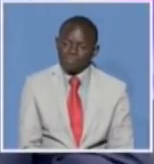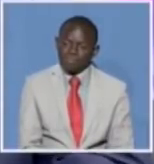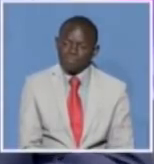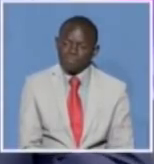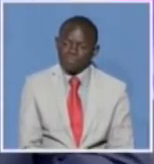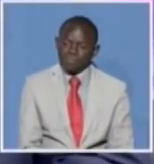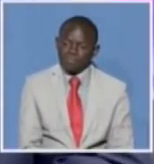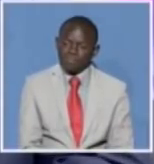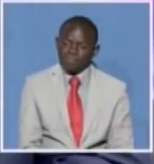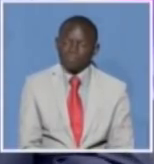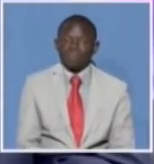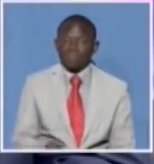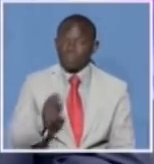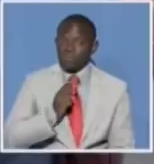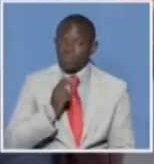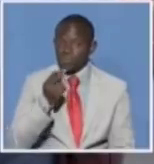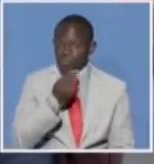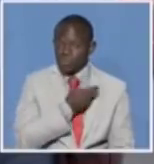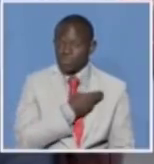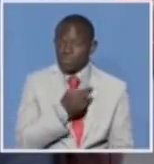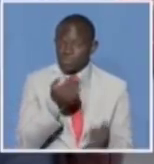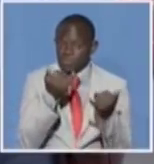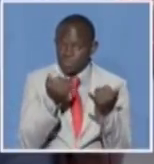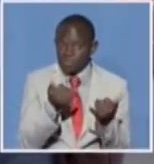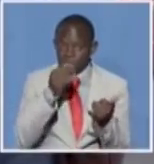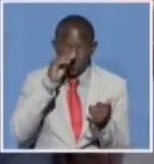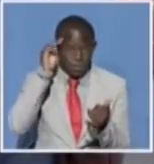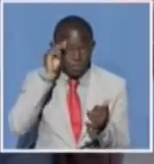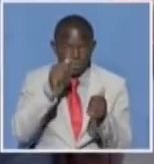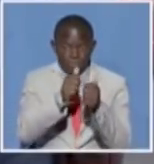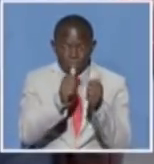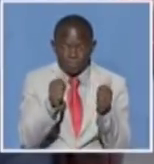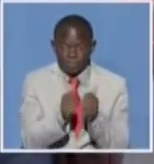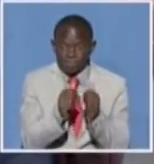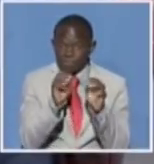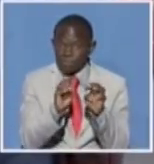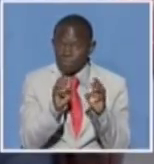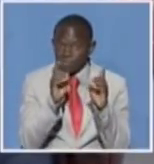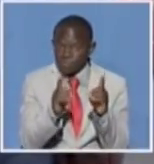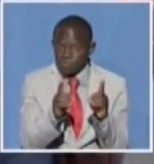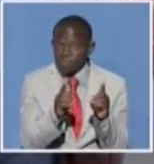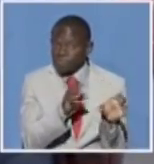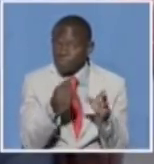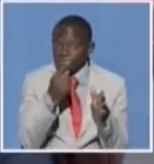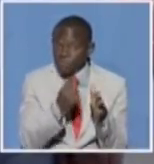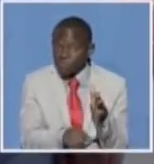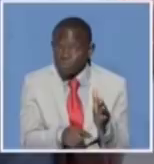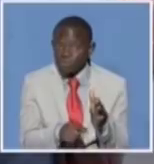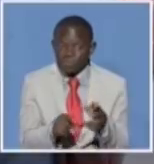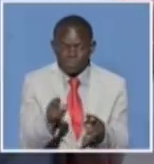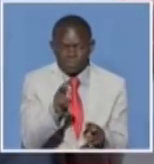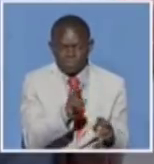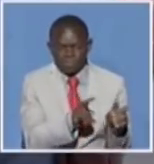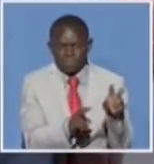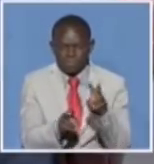of monitoring and evaluation which we believe that we were challenged in